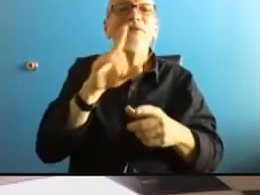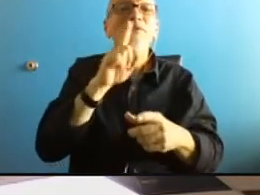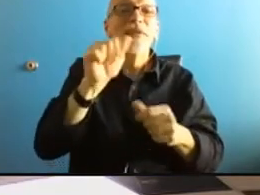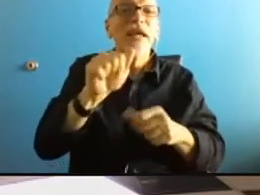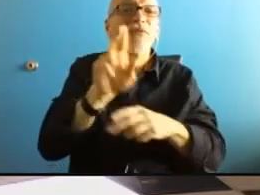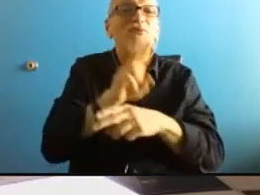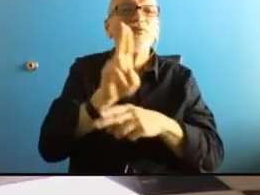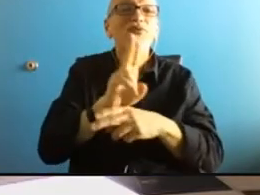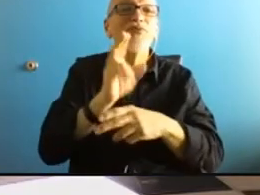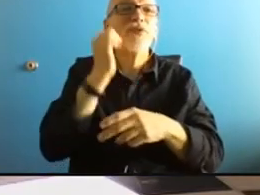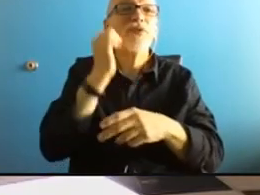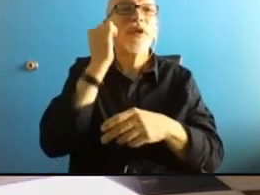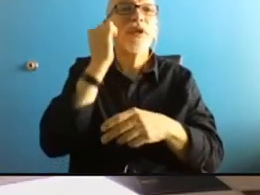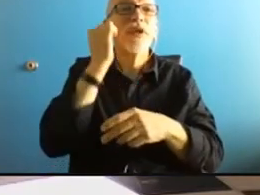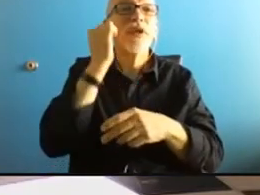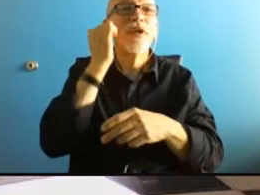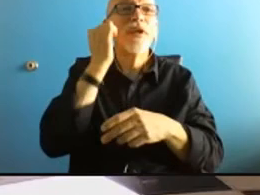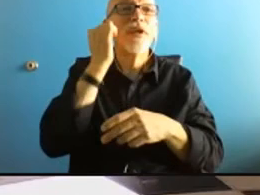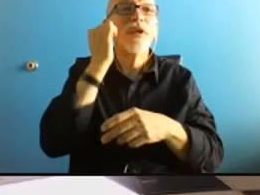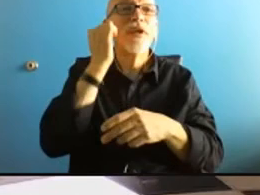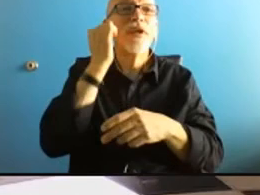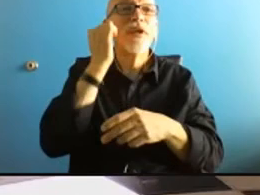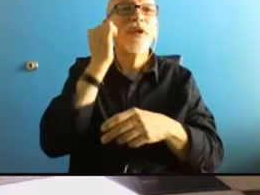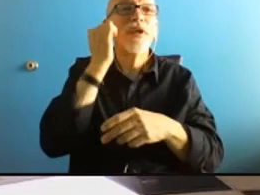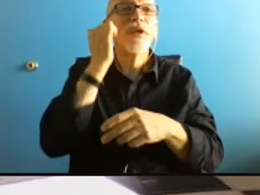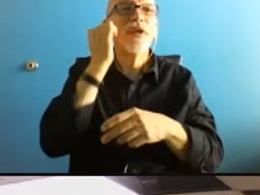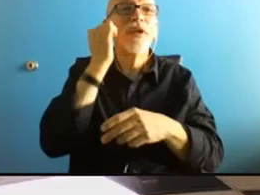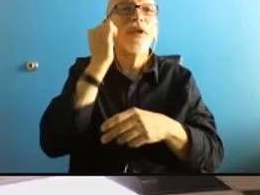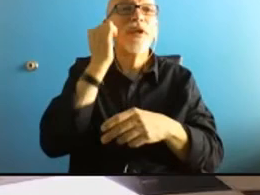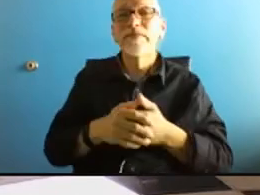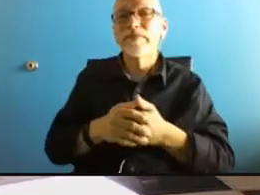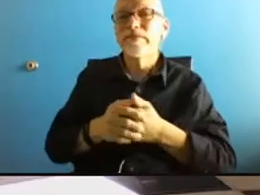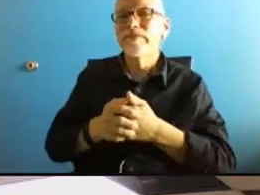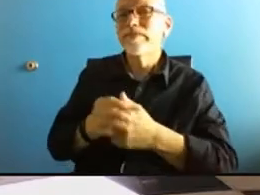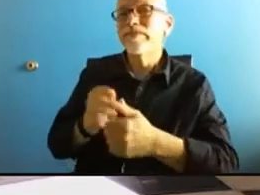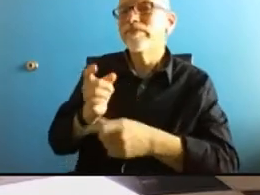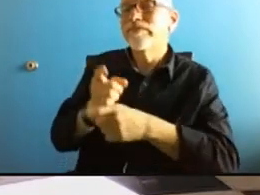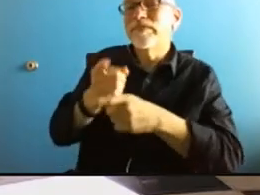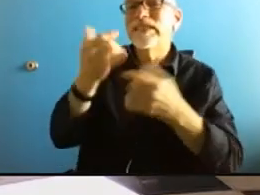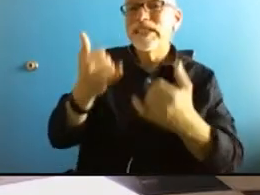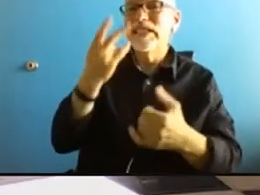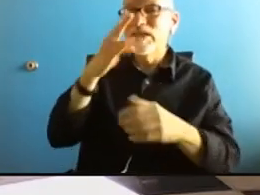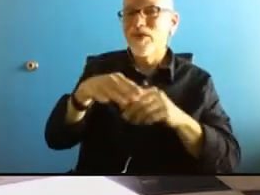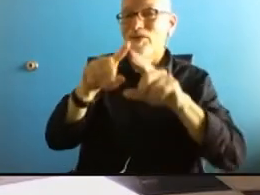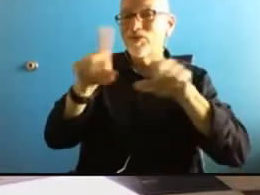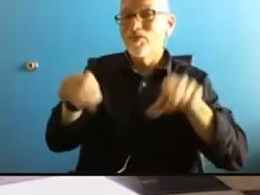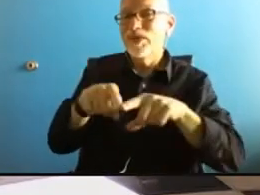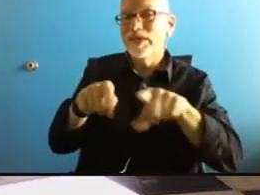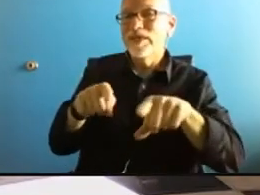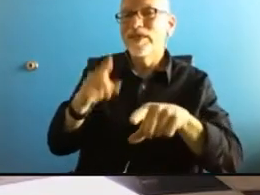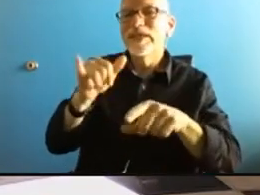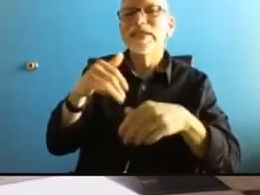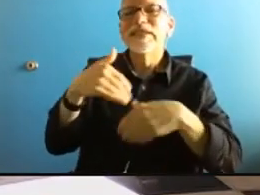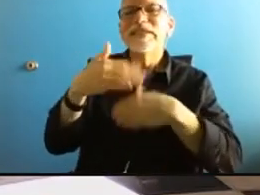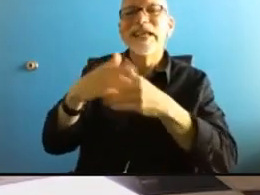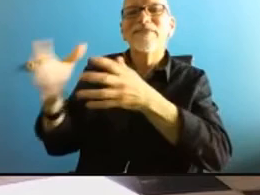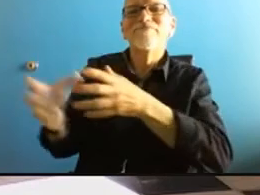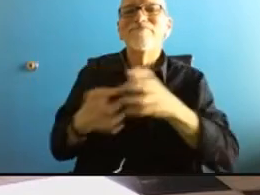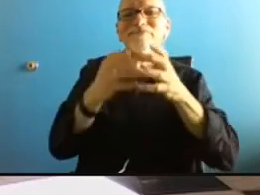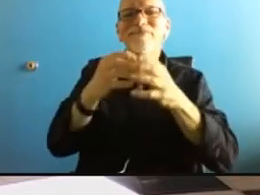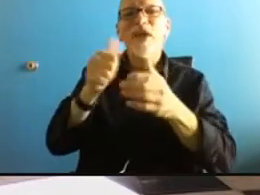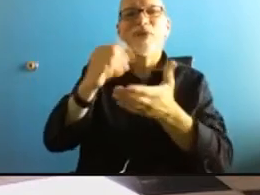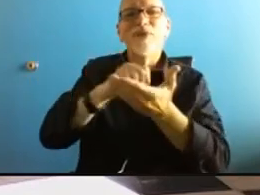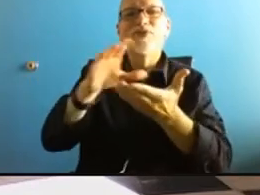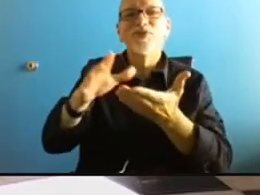just everyday objects. Absolutely. So now what we have here on screen is the next batch of students that we were working with, which